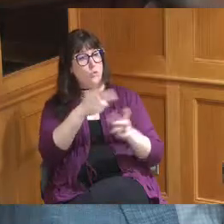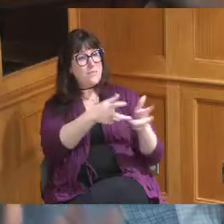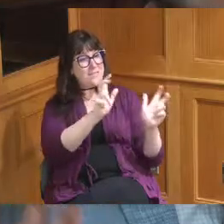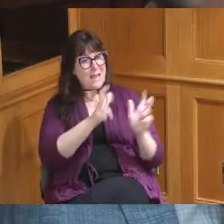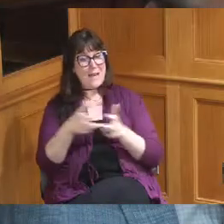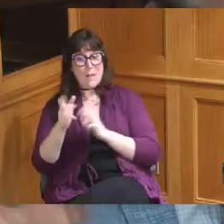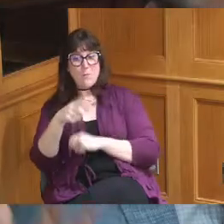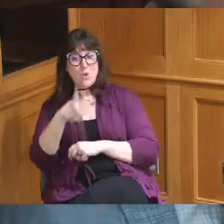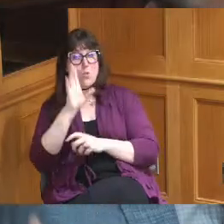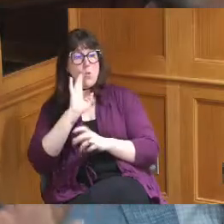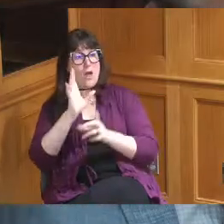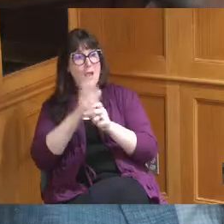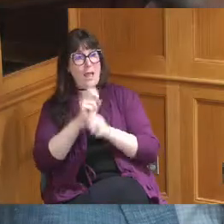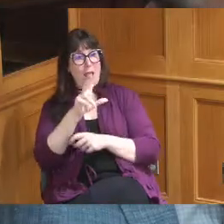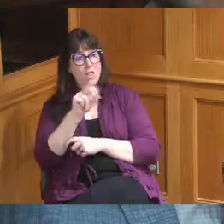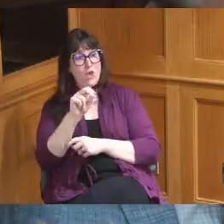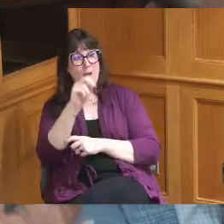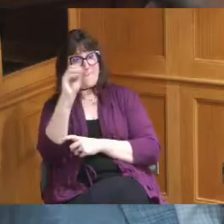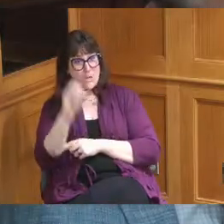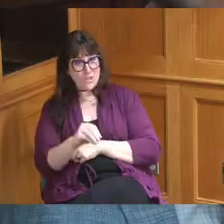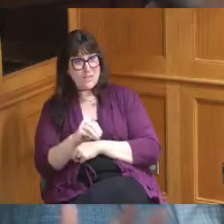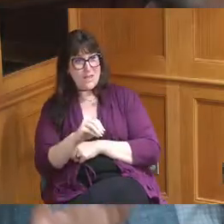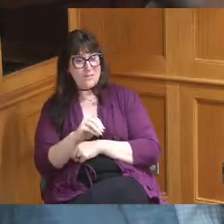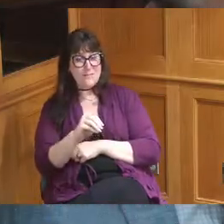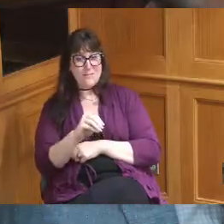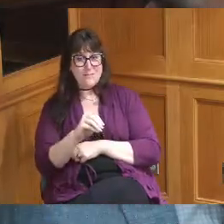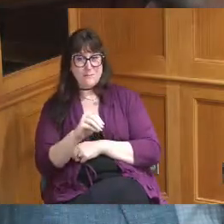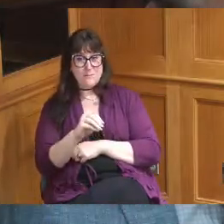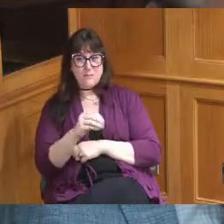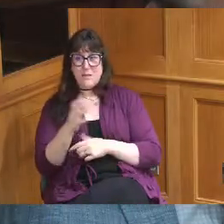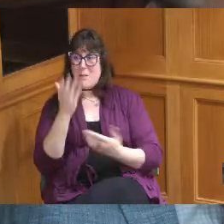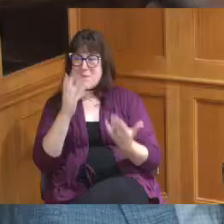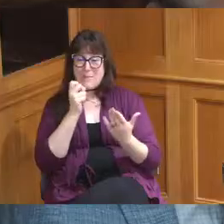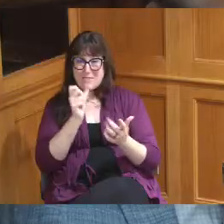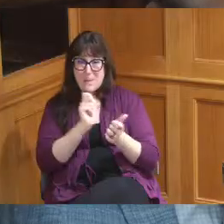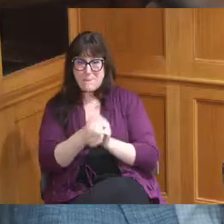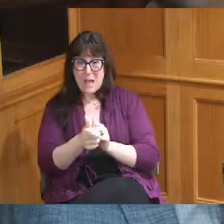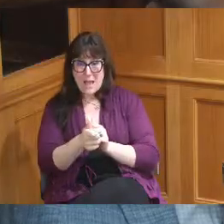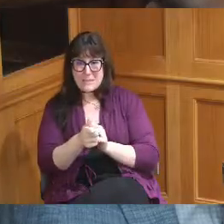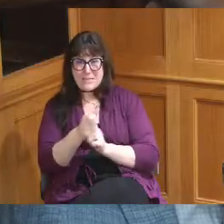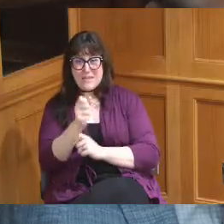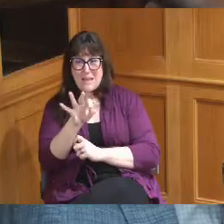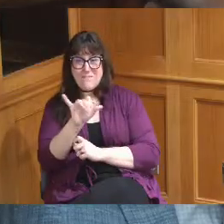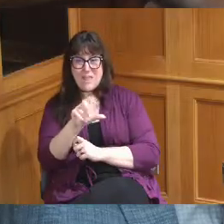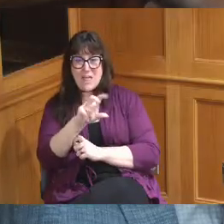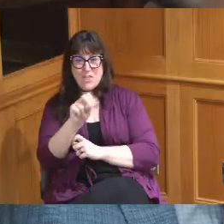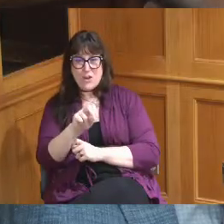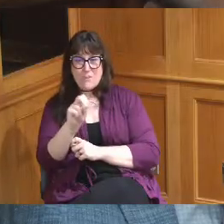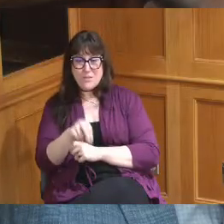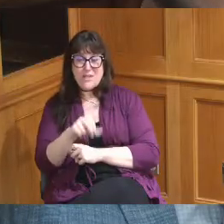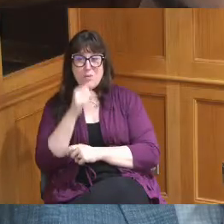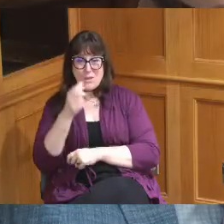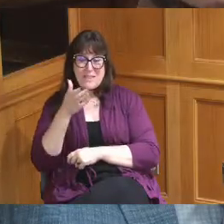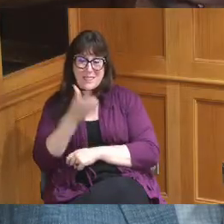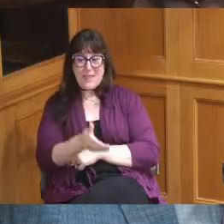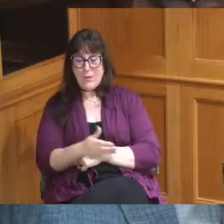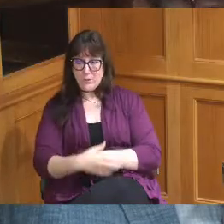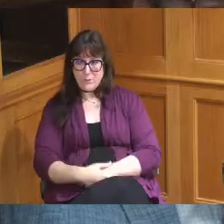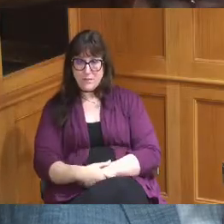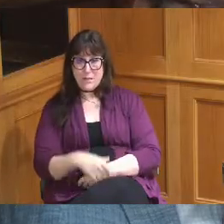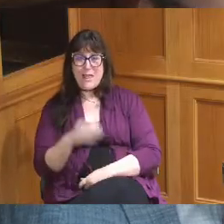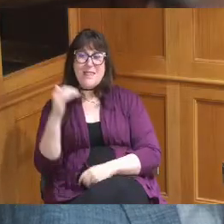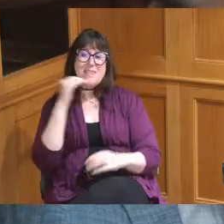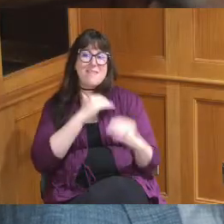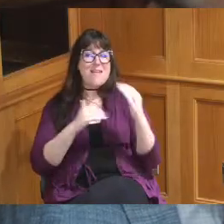you will get 30%. It may not have passed if the 30% wasn't in there. They lied